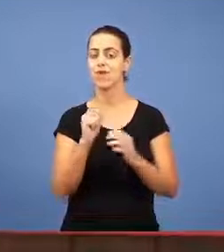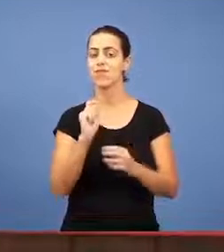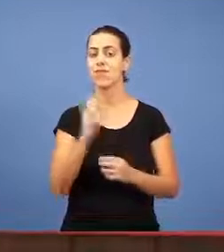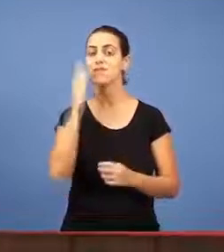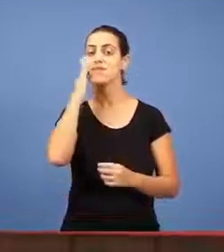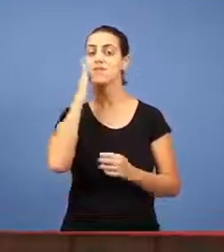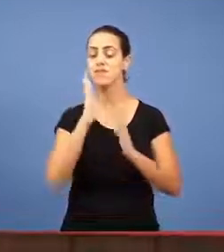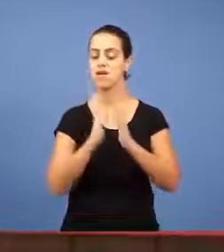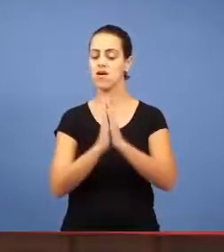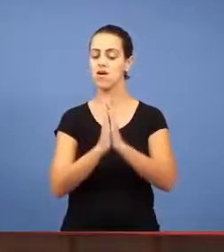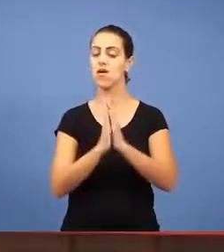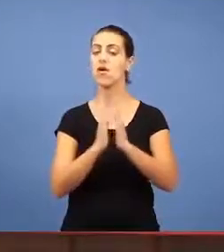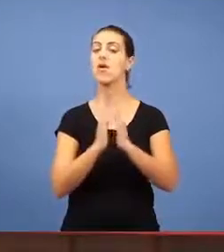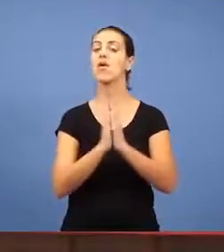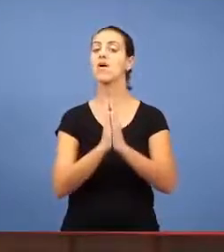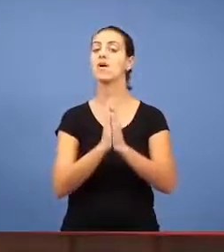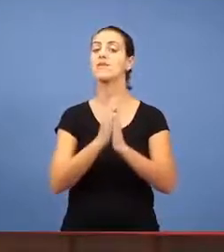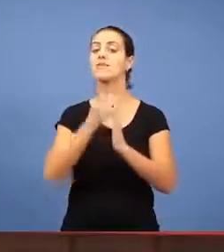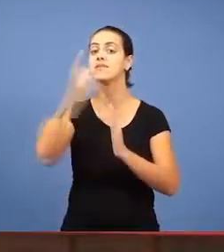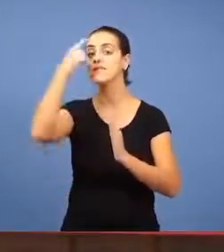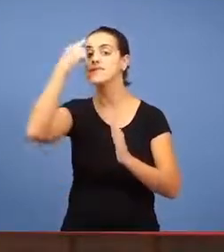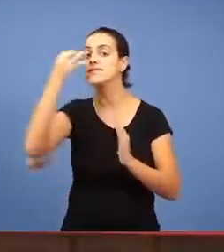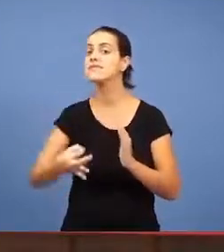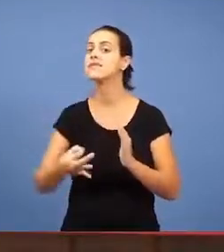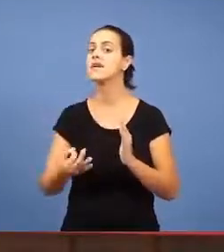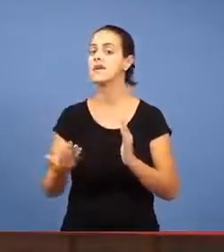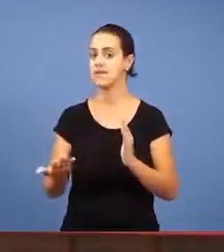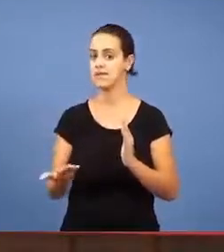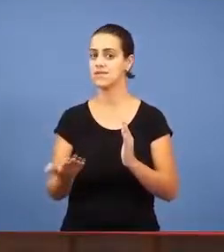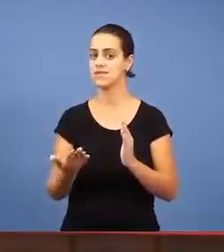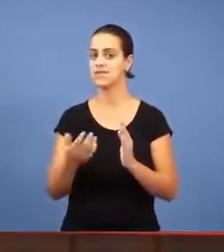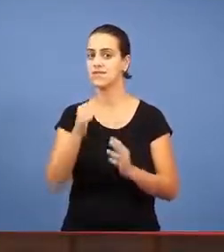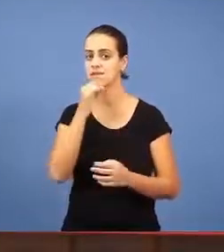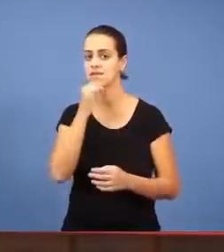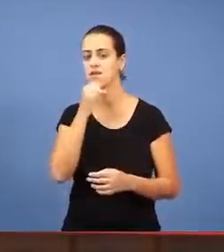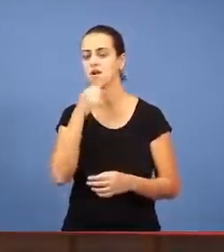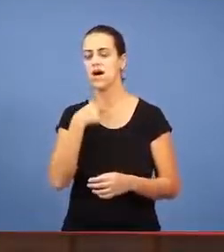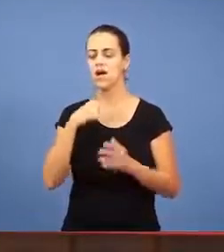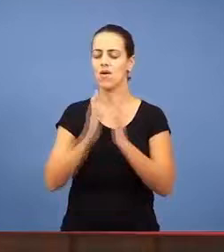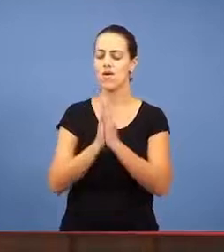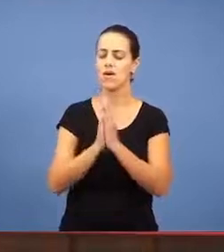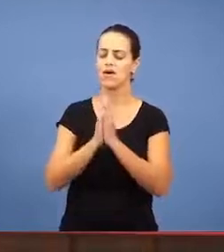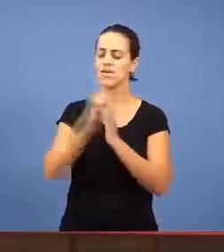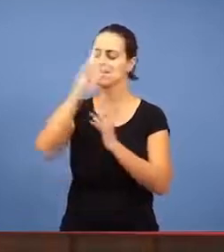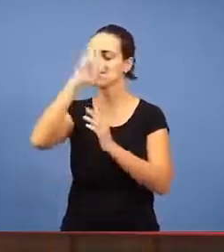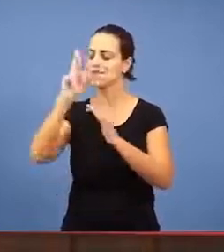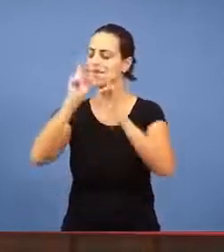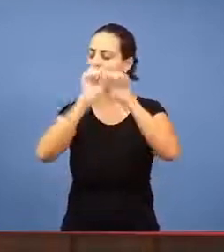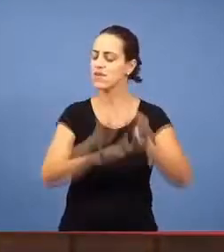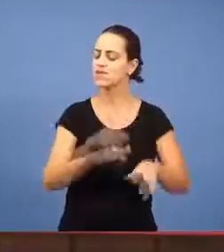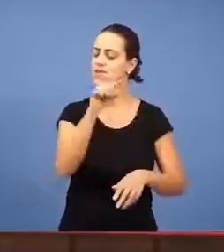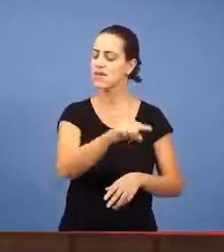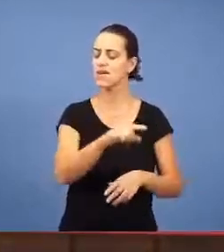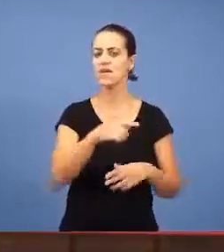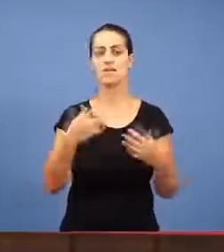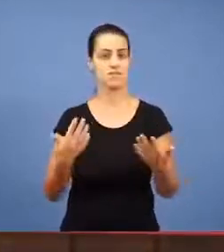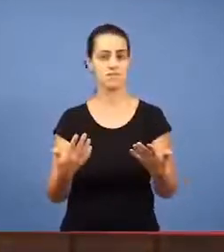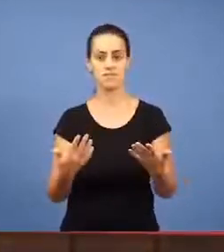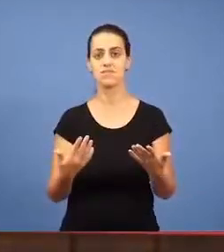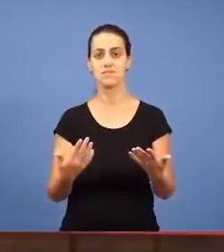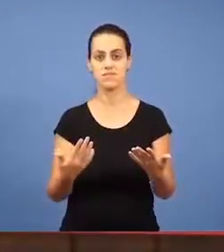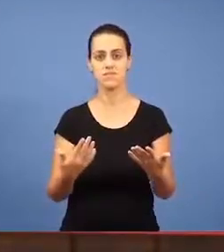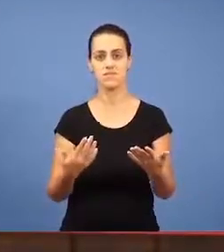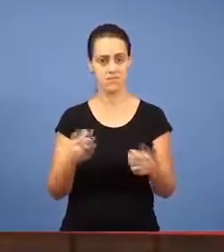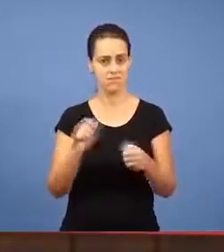we're not doing according to what we understand prayer is supposed to be. Prayer is when you kneel down and pray about this person, praying